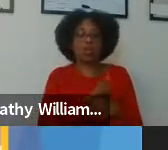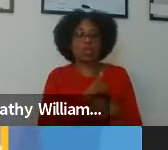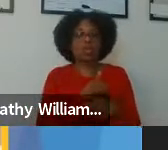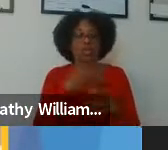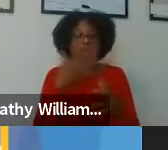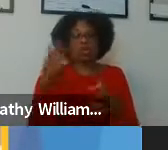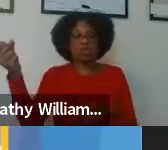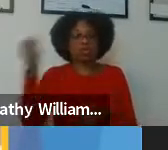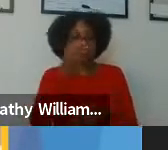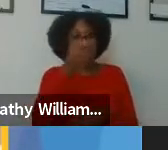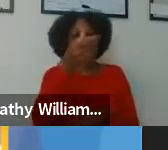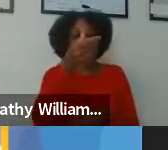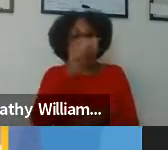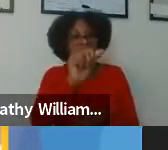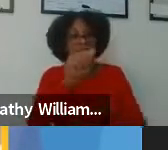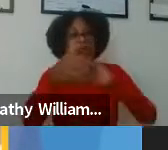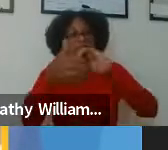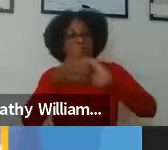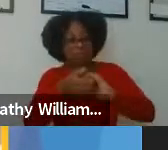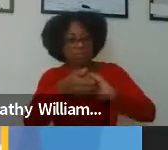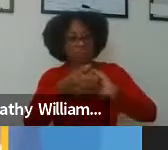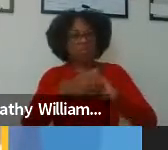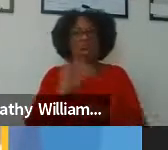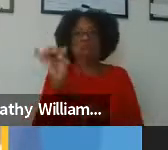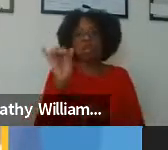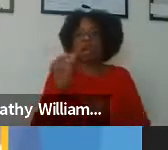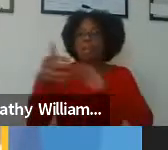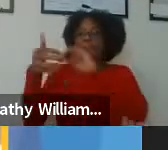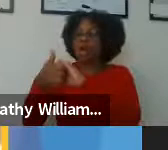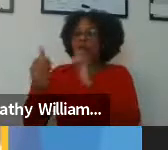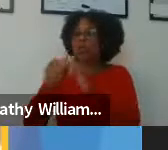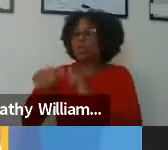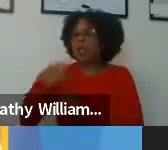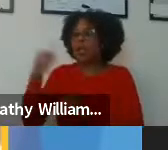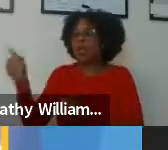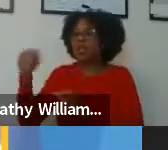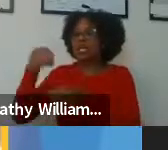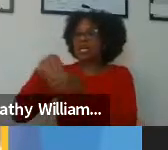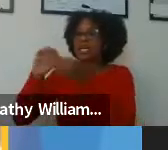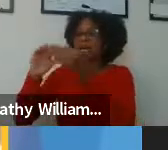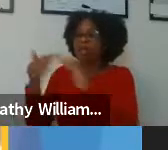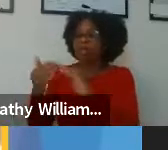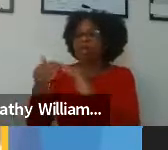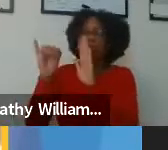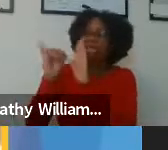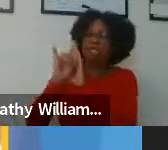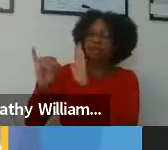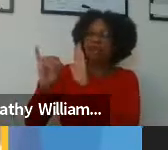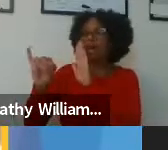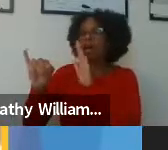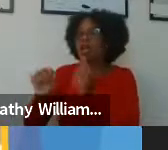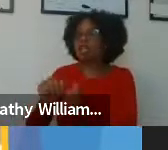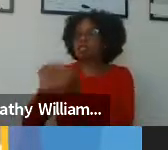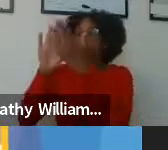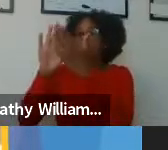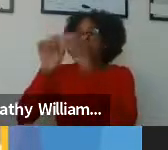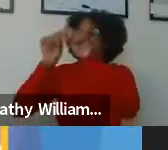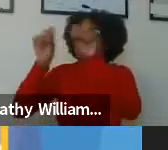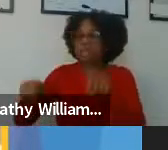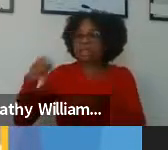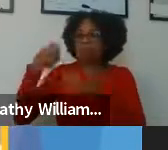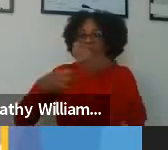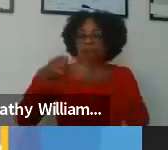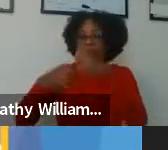also partners with other organizations in the community to identify and address systemic concerns across Virginia.